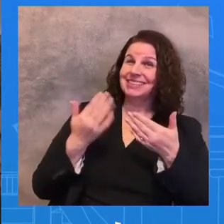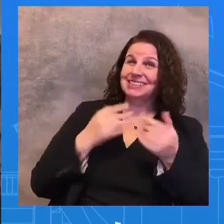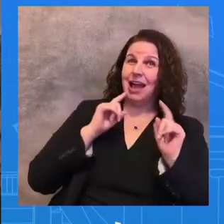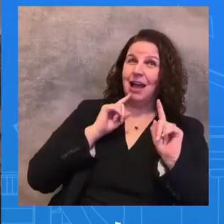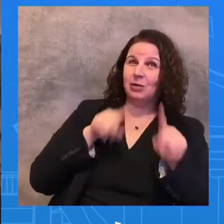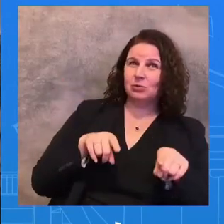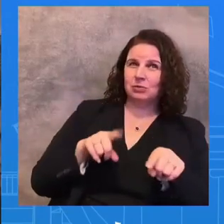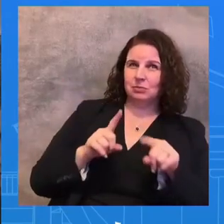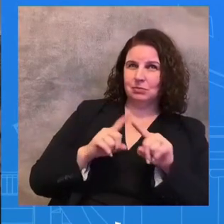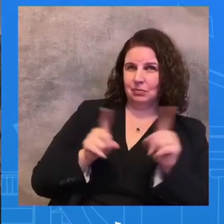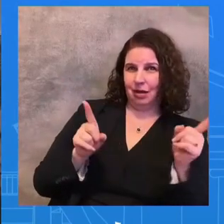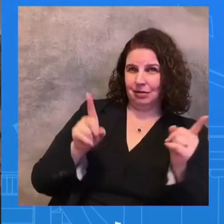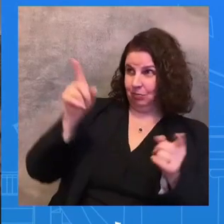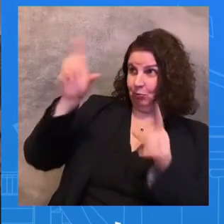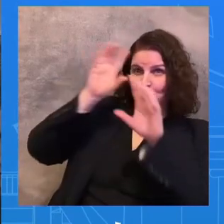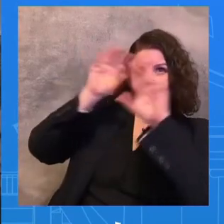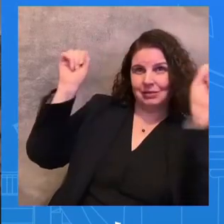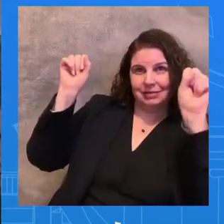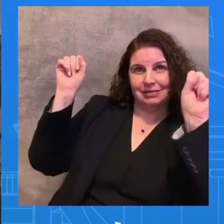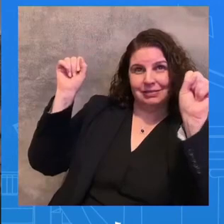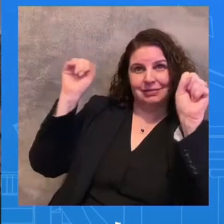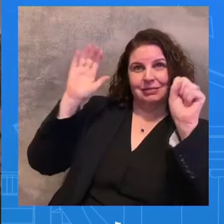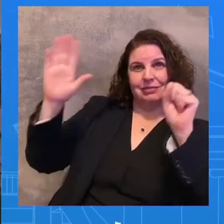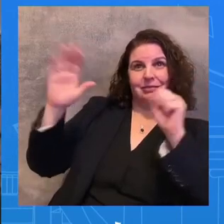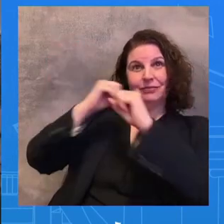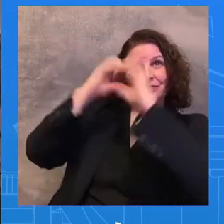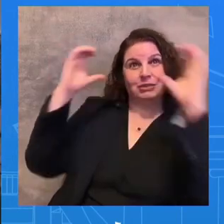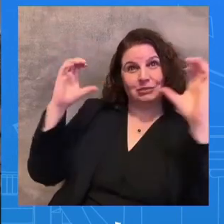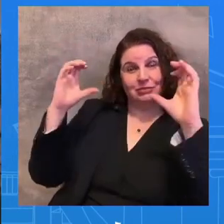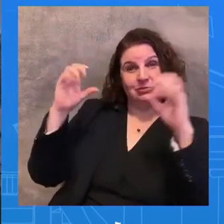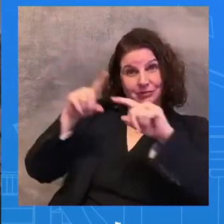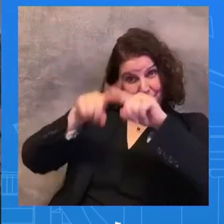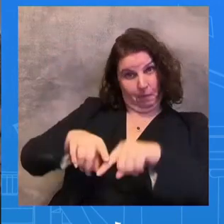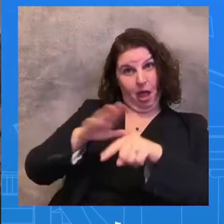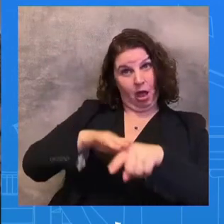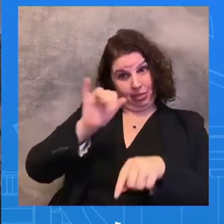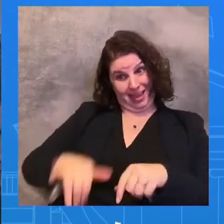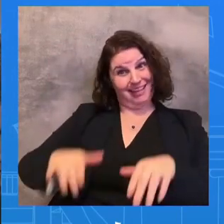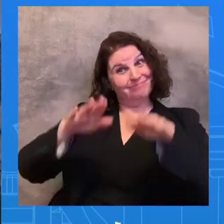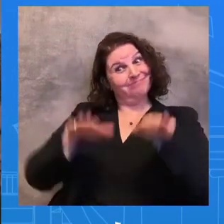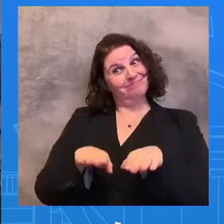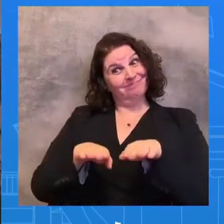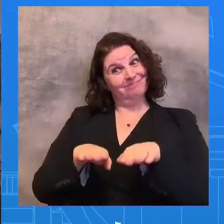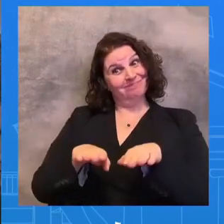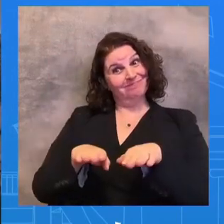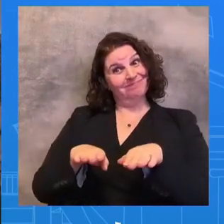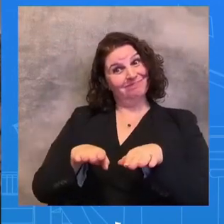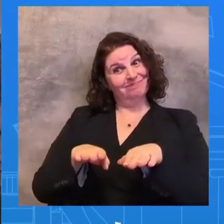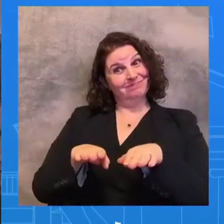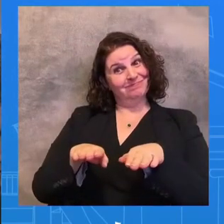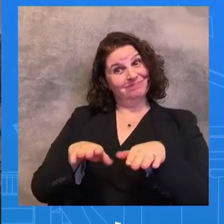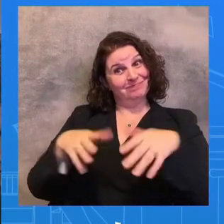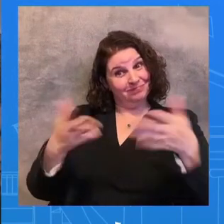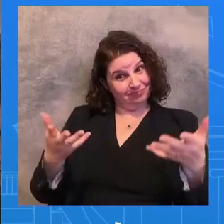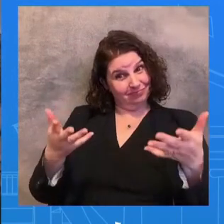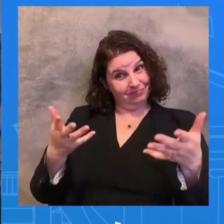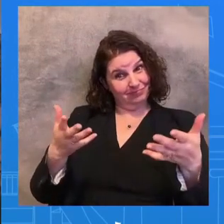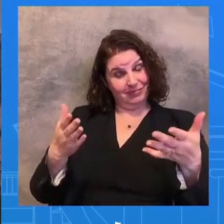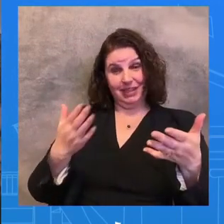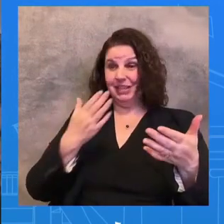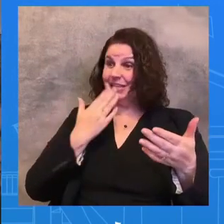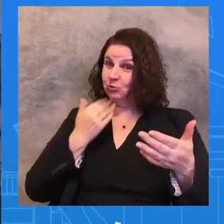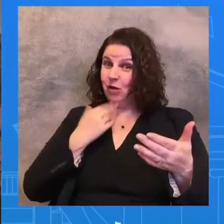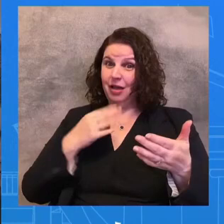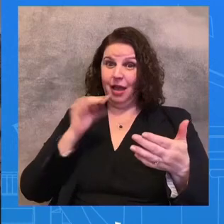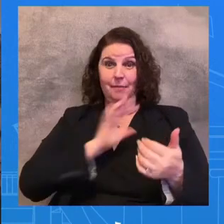the two-state solution. The president's vision is, and the leverage is all on the Israelis to make them closer to what he wants to